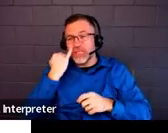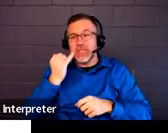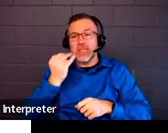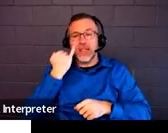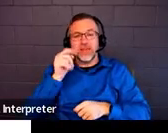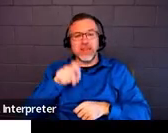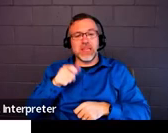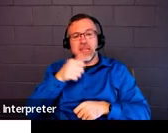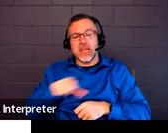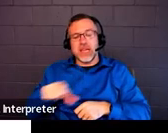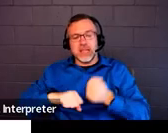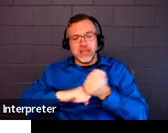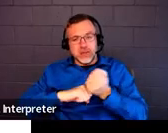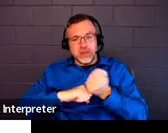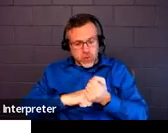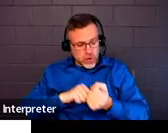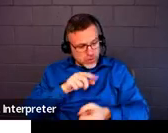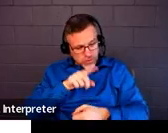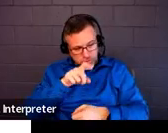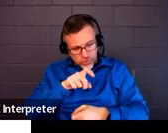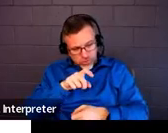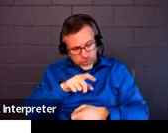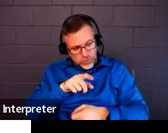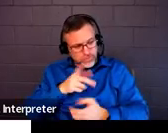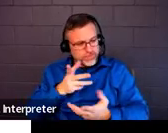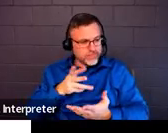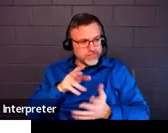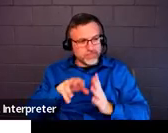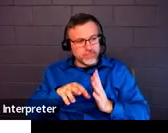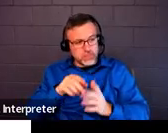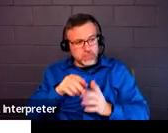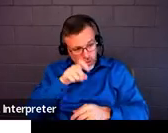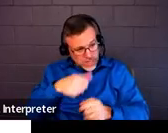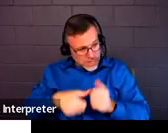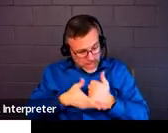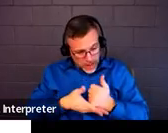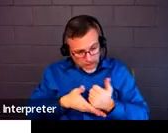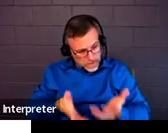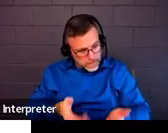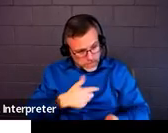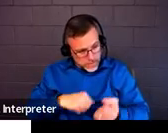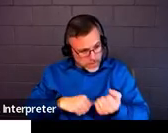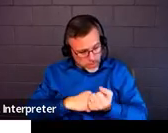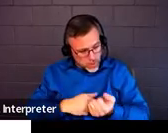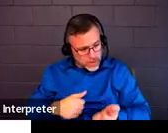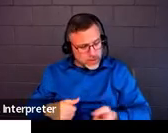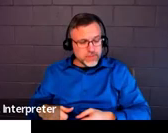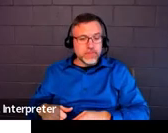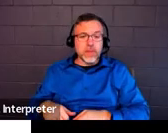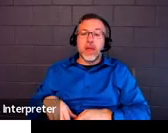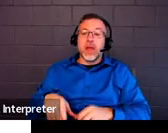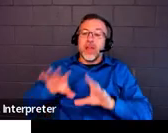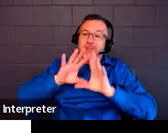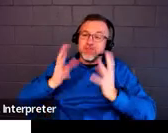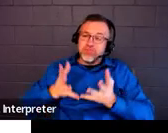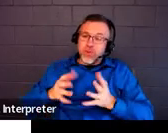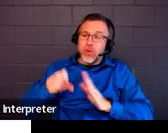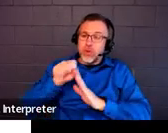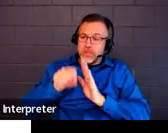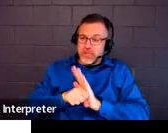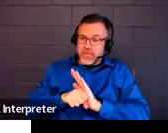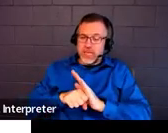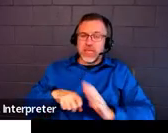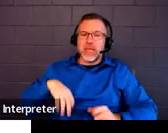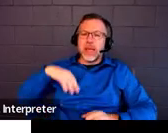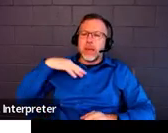in examining their goals in terms of alternate assessment participation. As a state, Maine